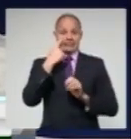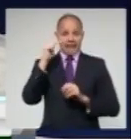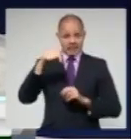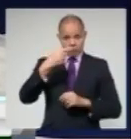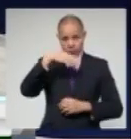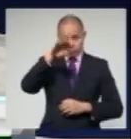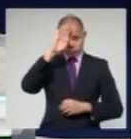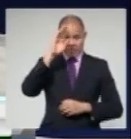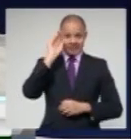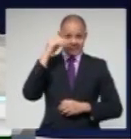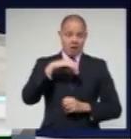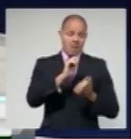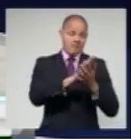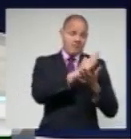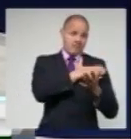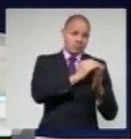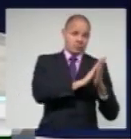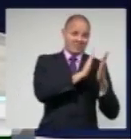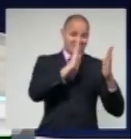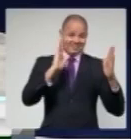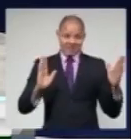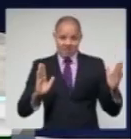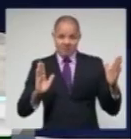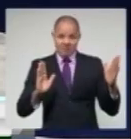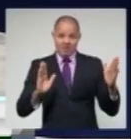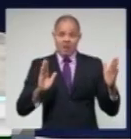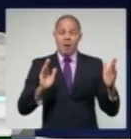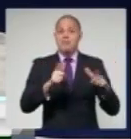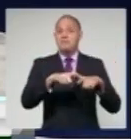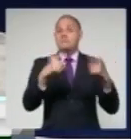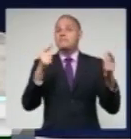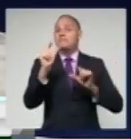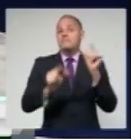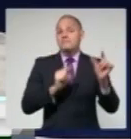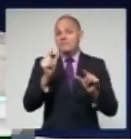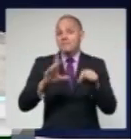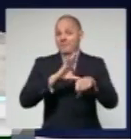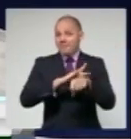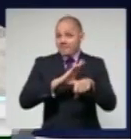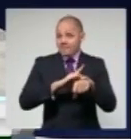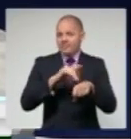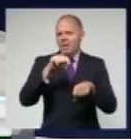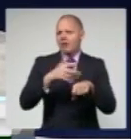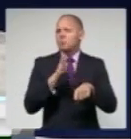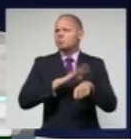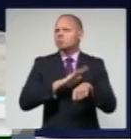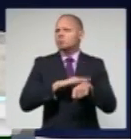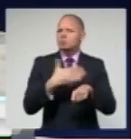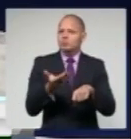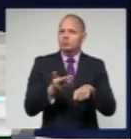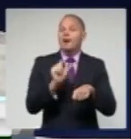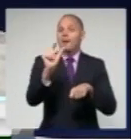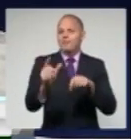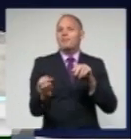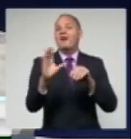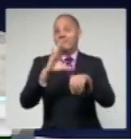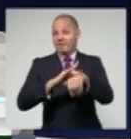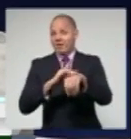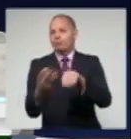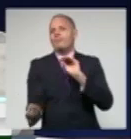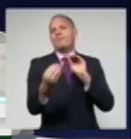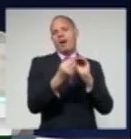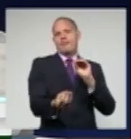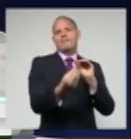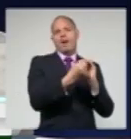48.9% respectively. 30 of the 38 patients, that is a 78.9%, were asymptomatic